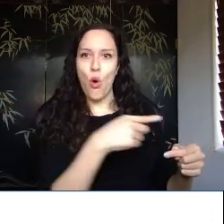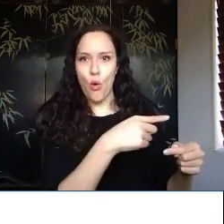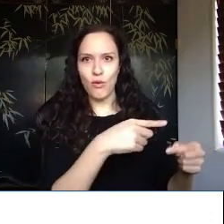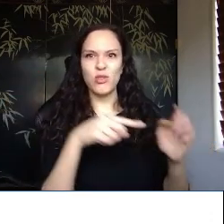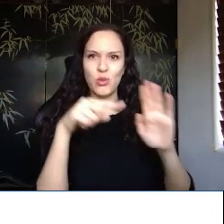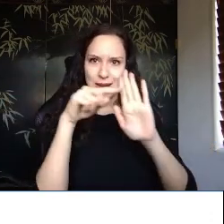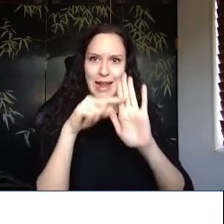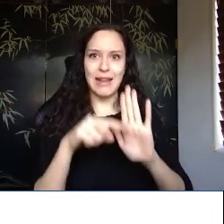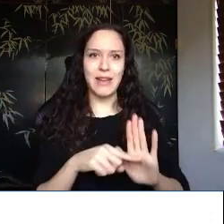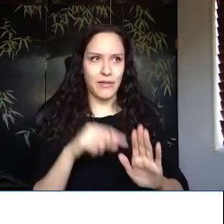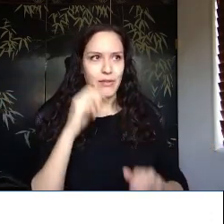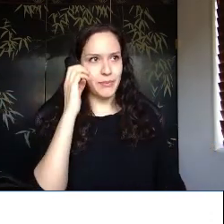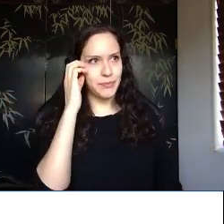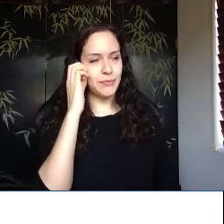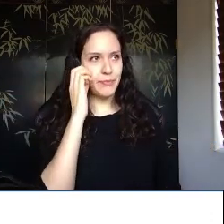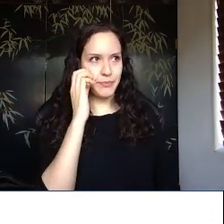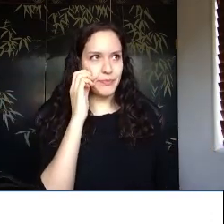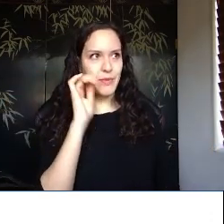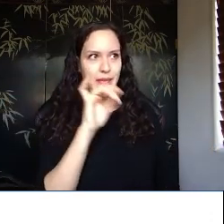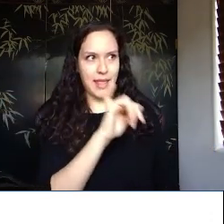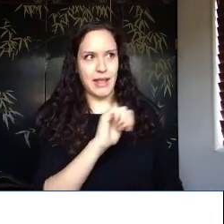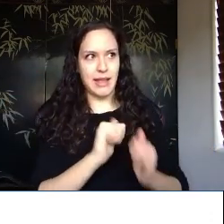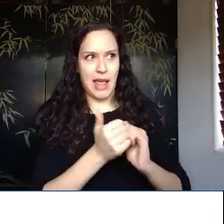there we go.